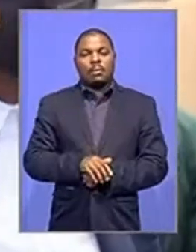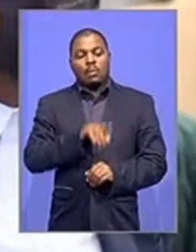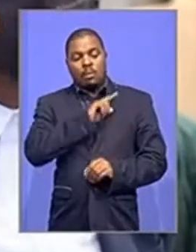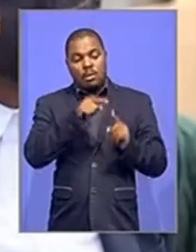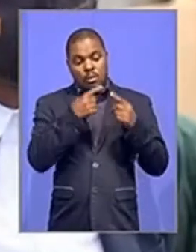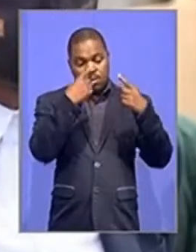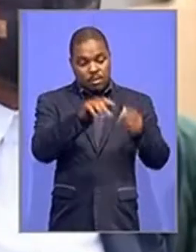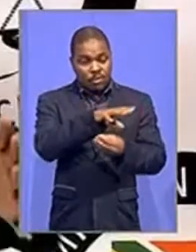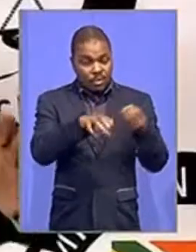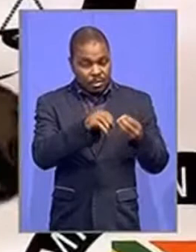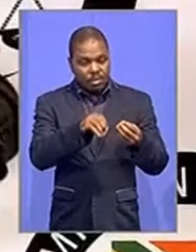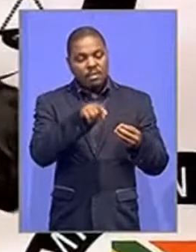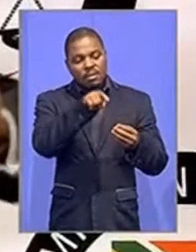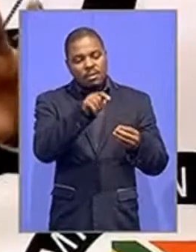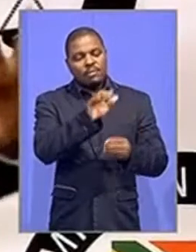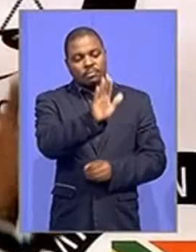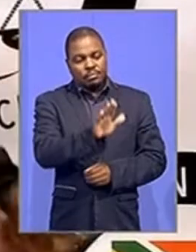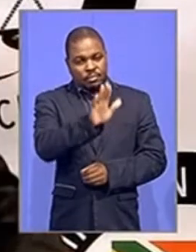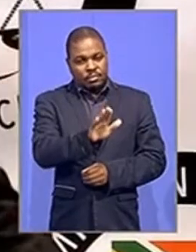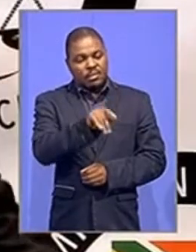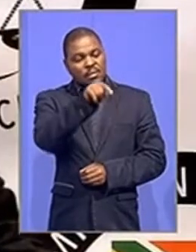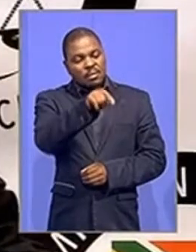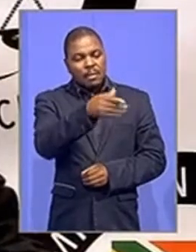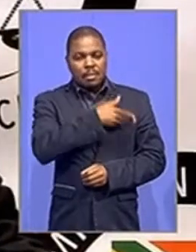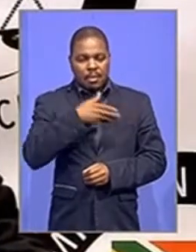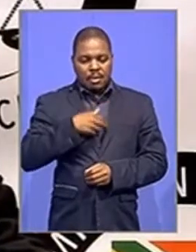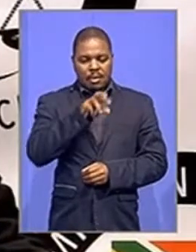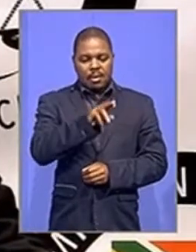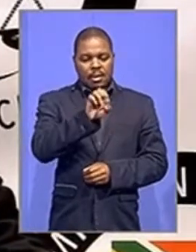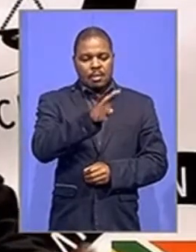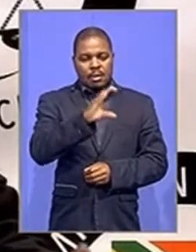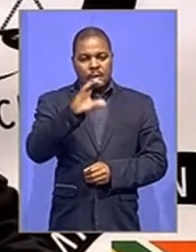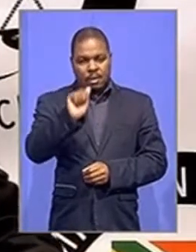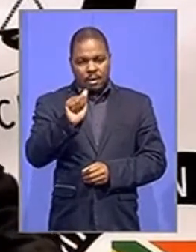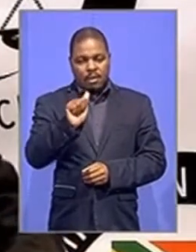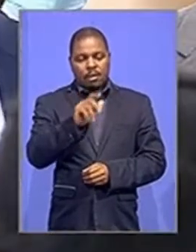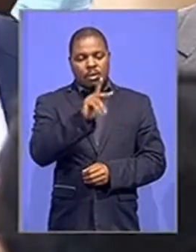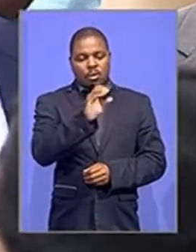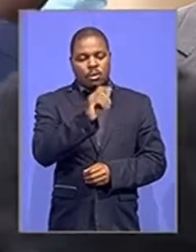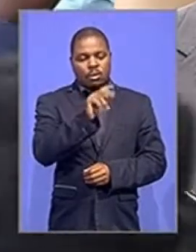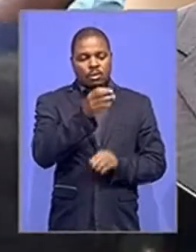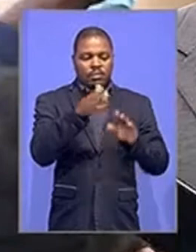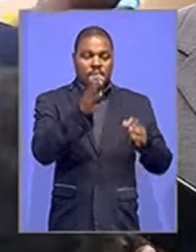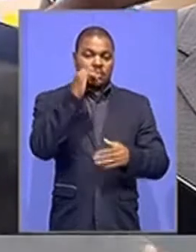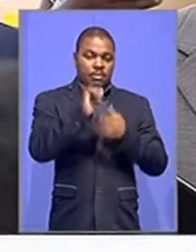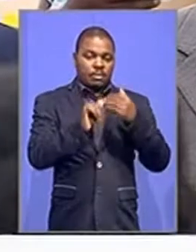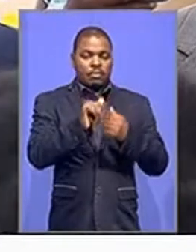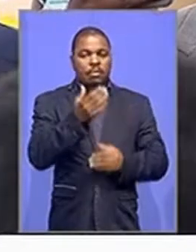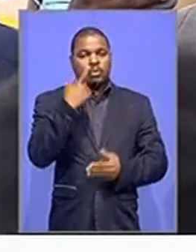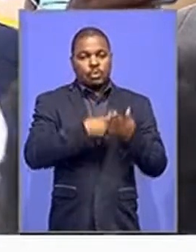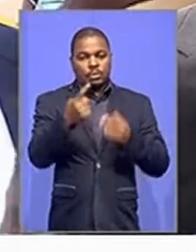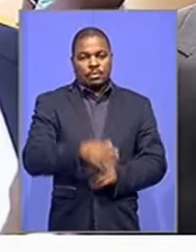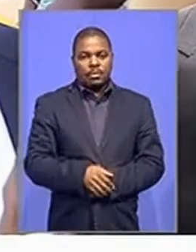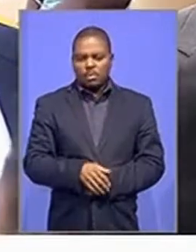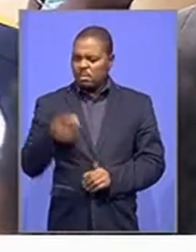lelapa leo go isa matshediso morago ga go tlhokafala ga mme Rebecca Kotane beke e fetileng. Why should I call him to order? What has he done? So